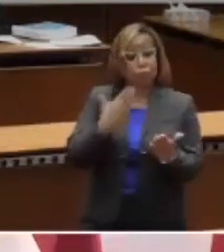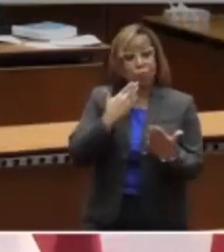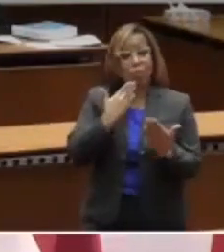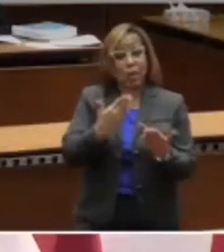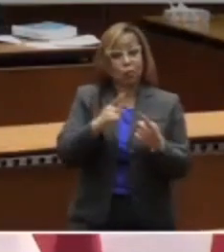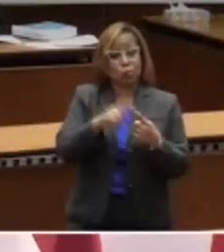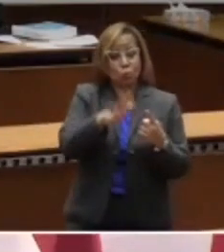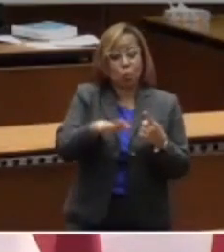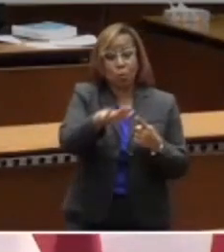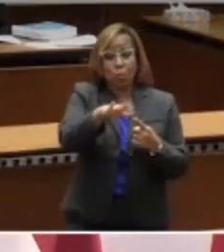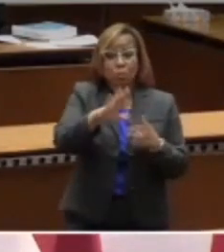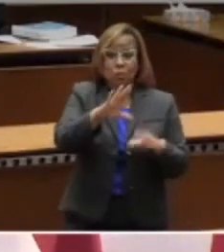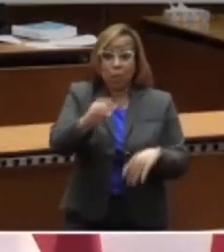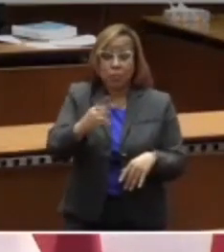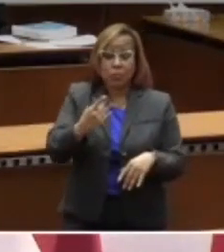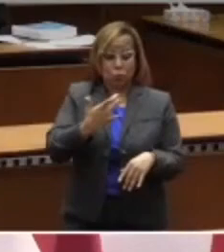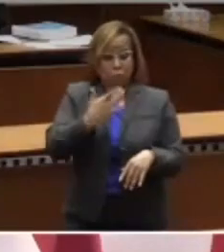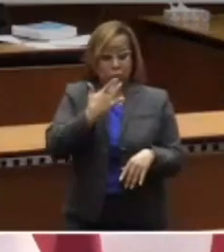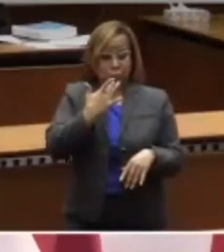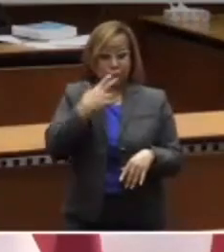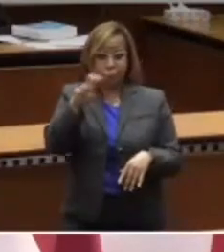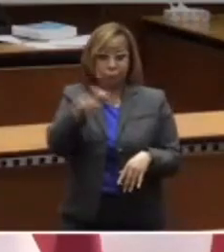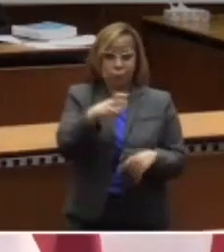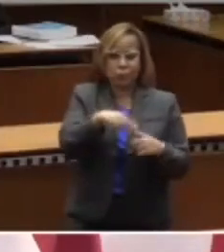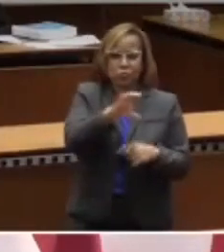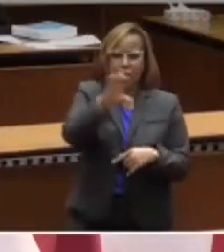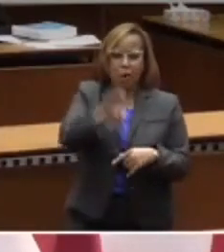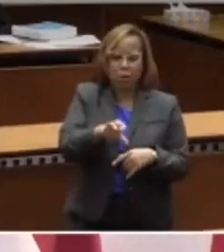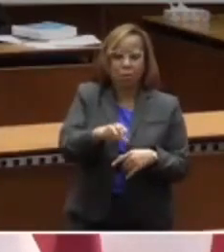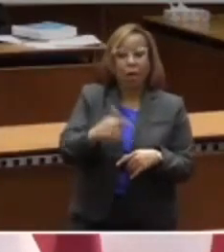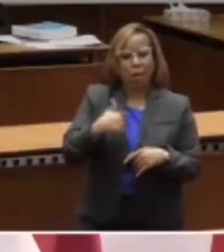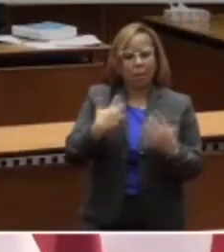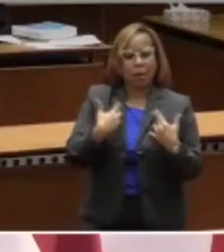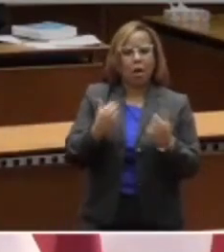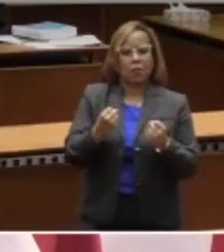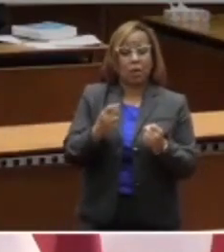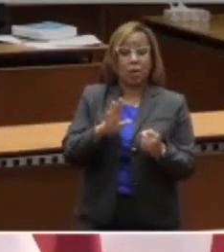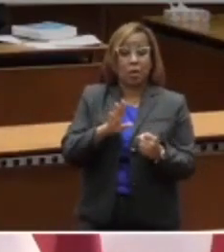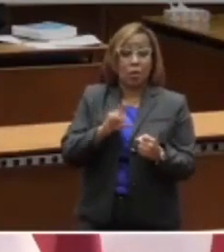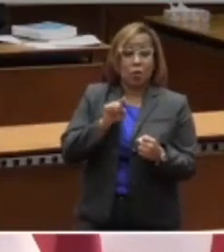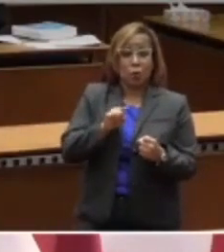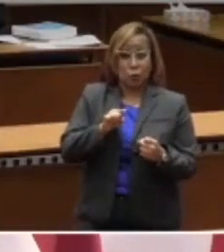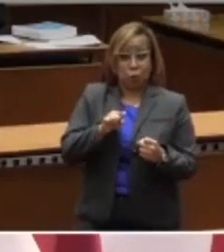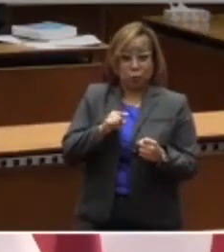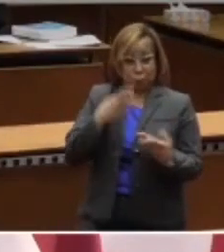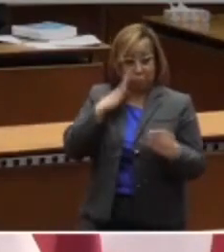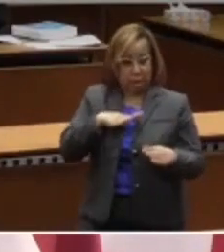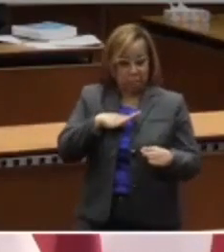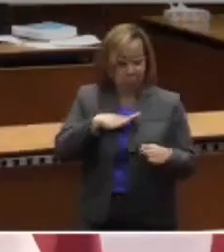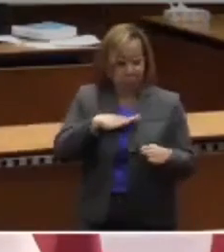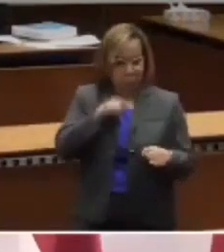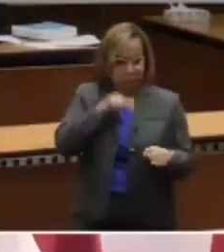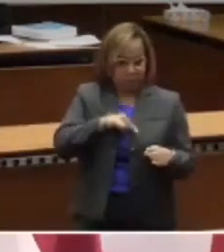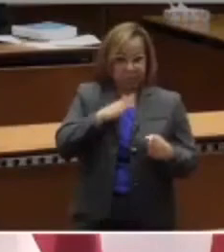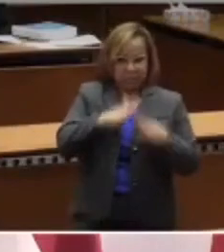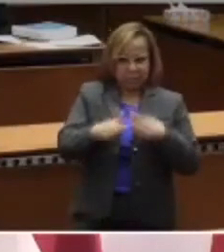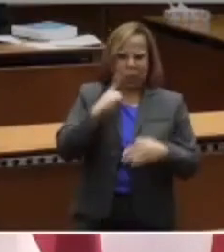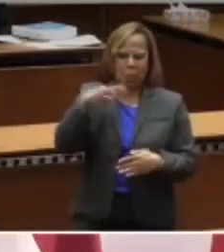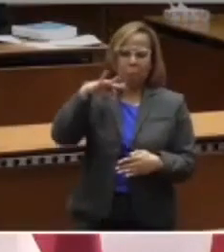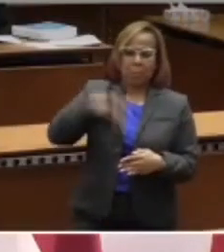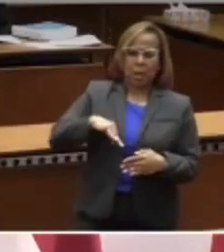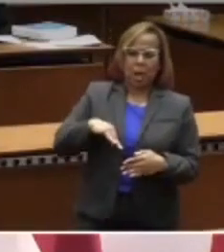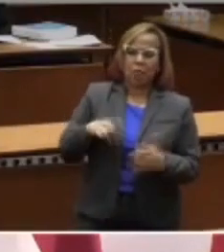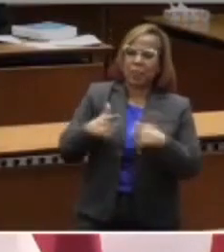you to those companies for choosing Chicago. I am confident that your bet on this great city will pay off big